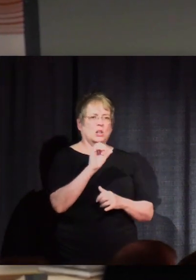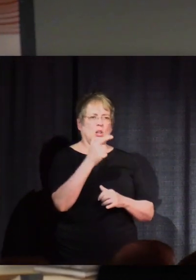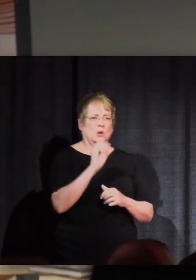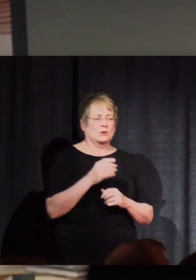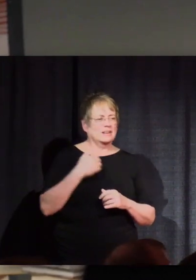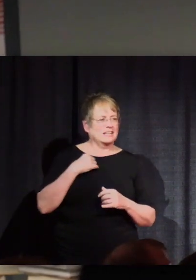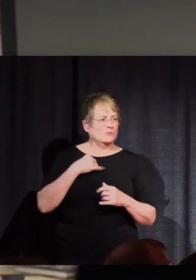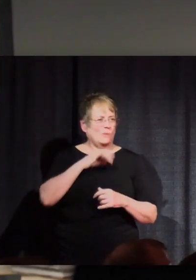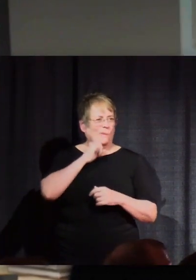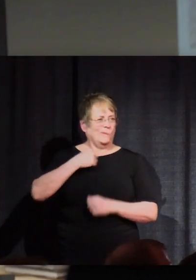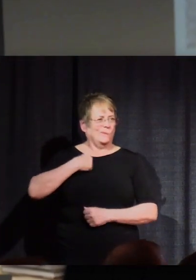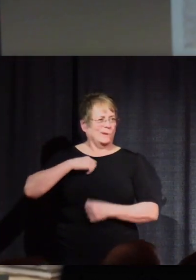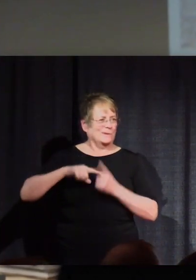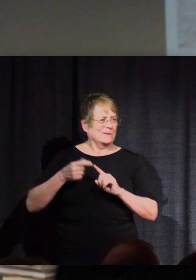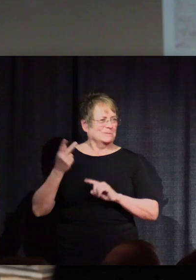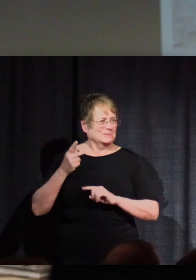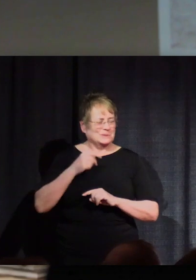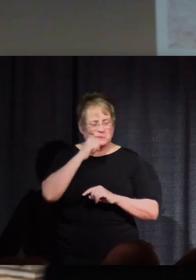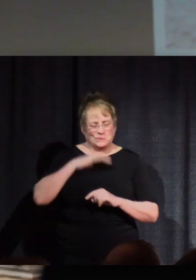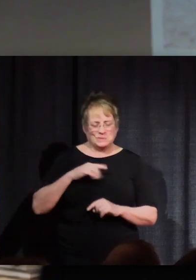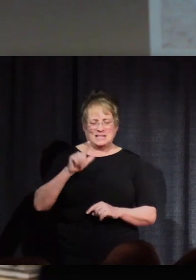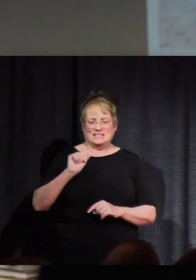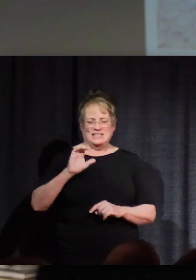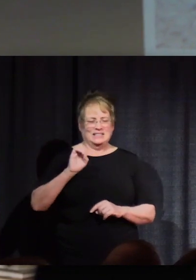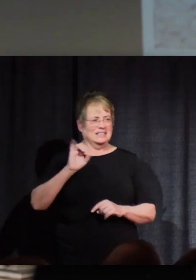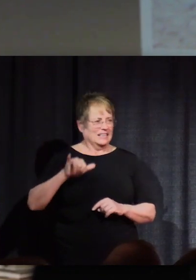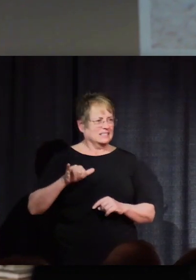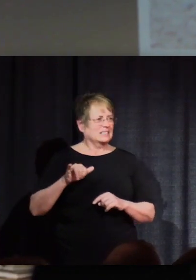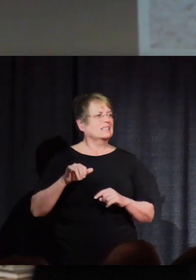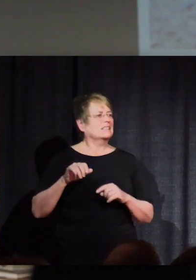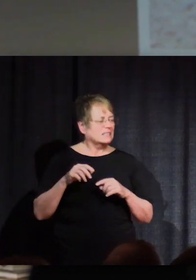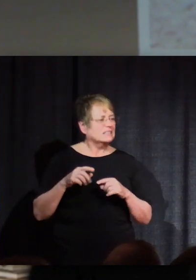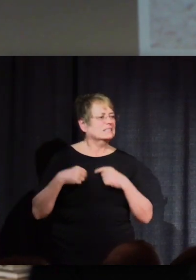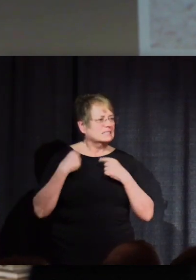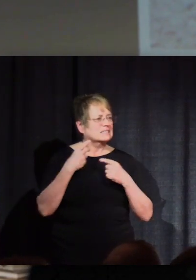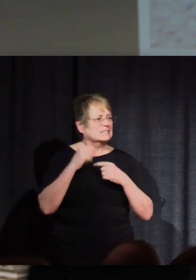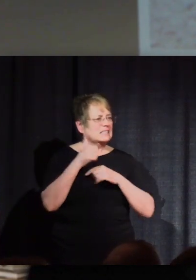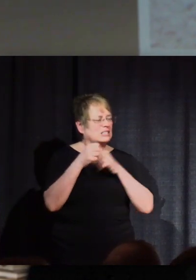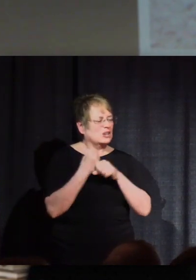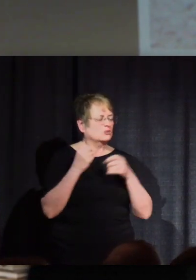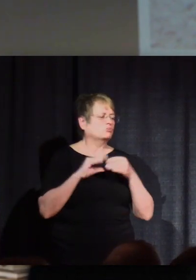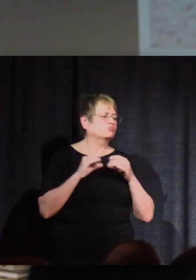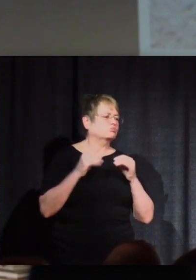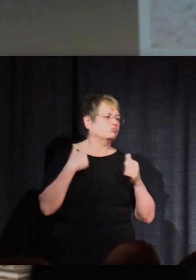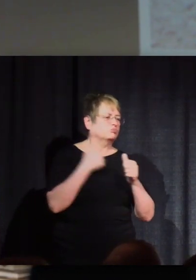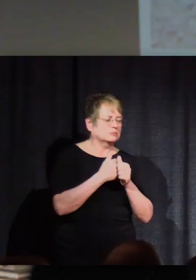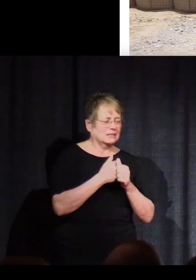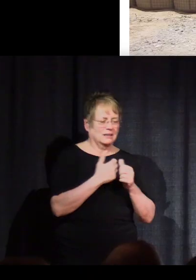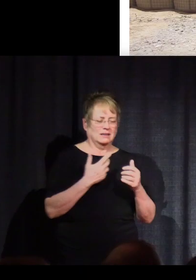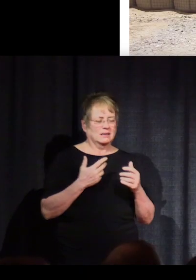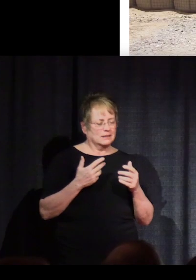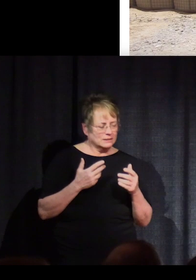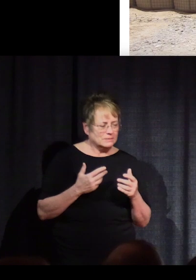Army friend, and we shared the last 10 years since we were in Iraq together controlling traffic. And this darkness